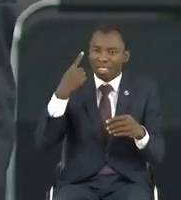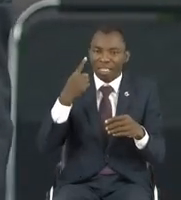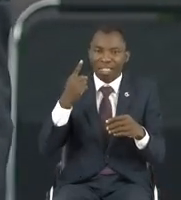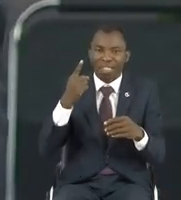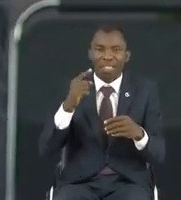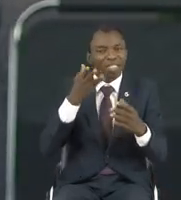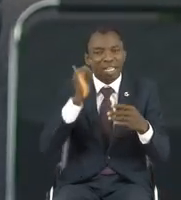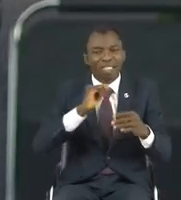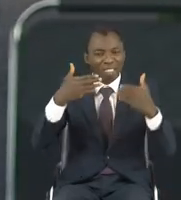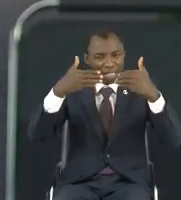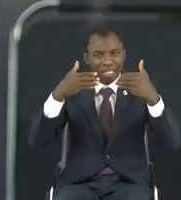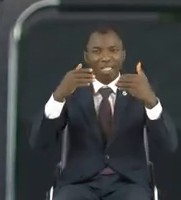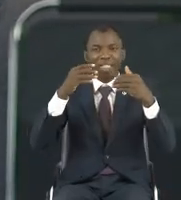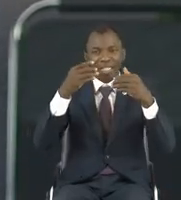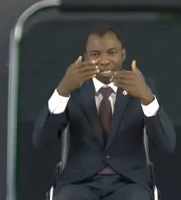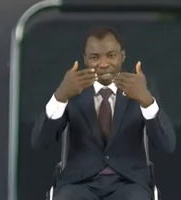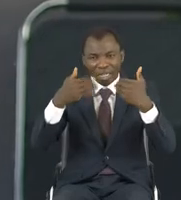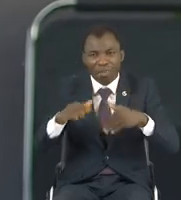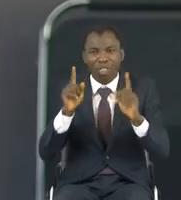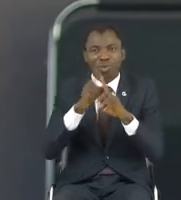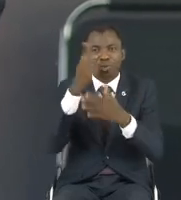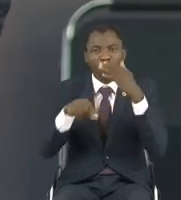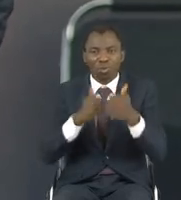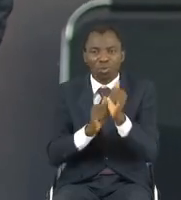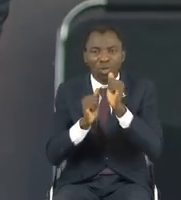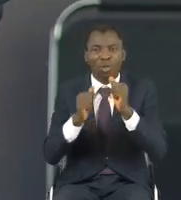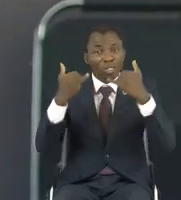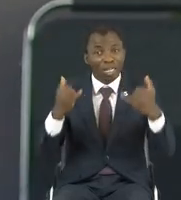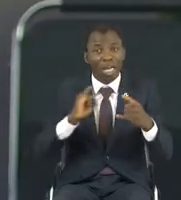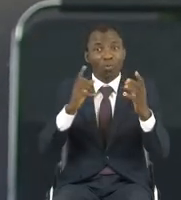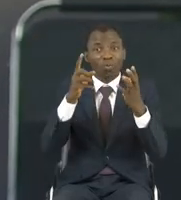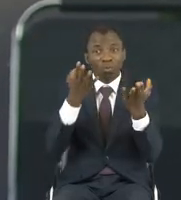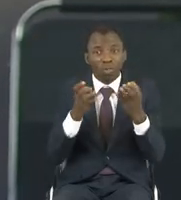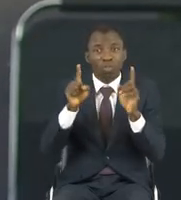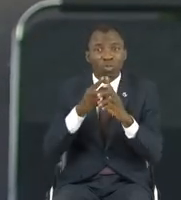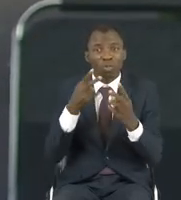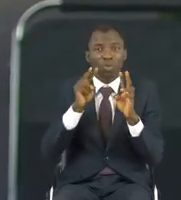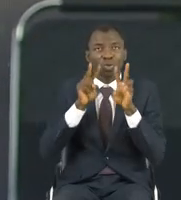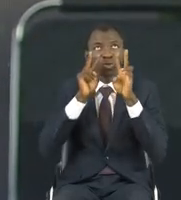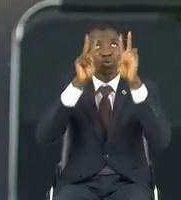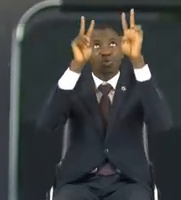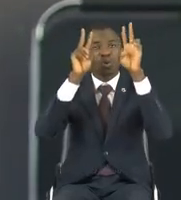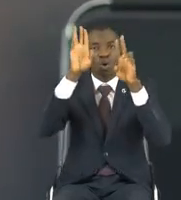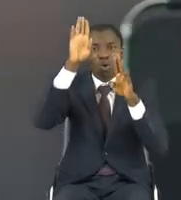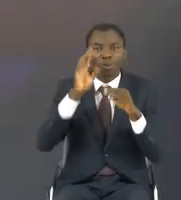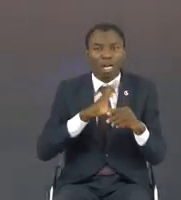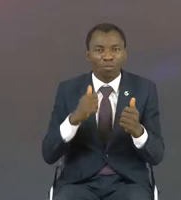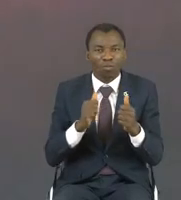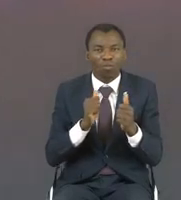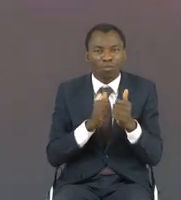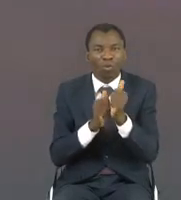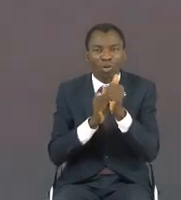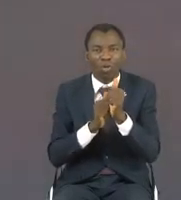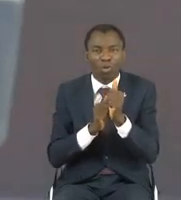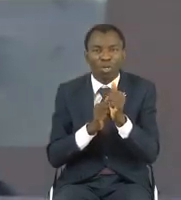follow in the natural. Now I want you to look up and follow a higher